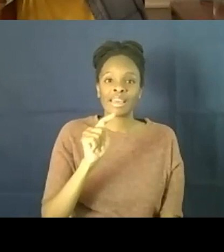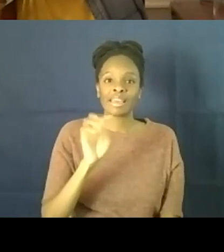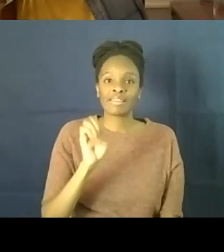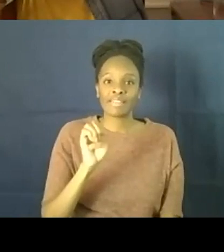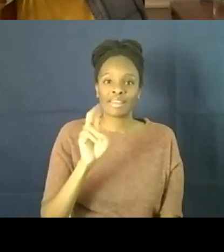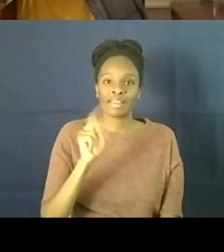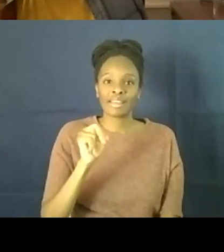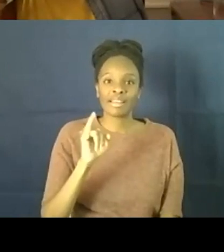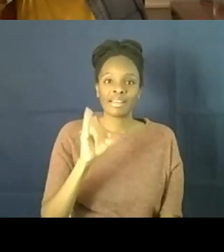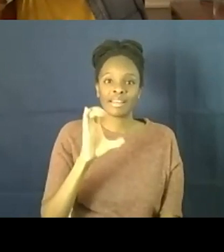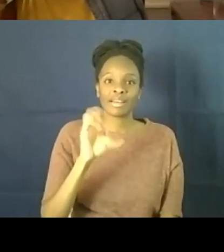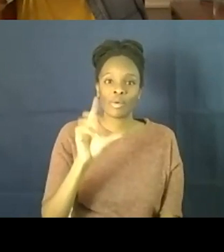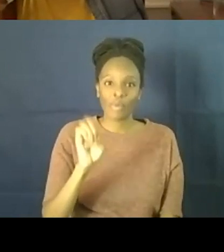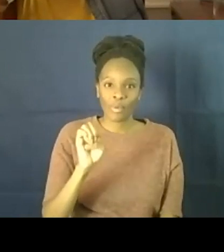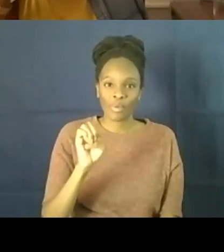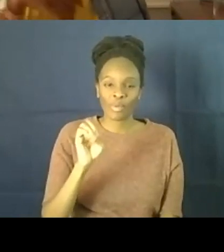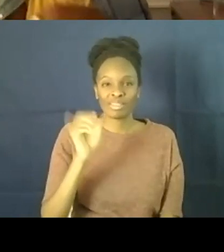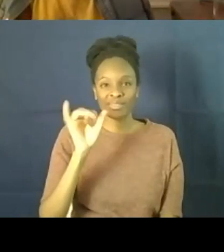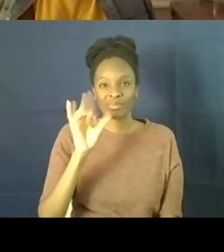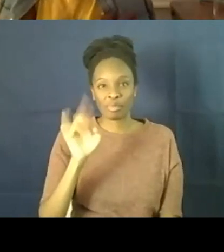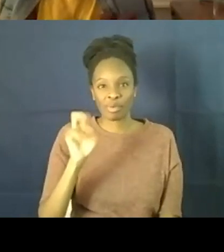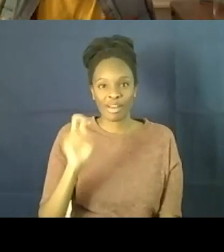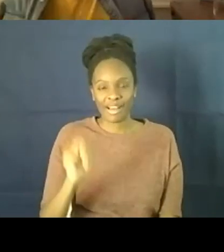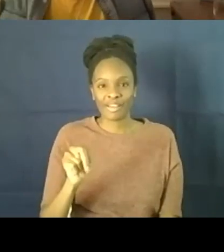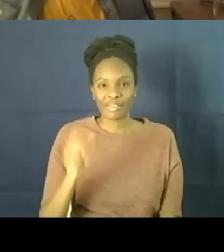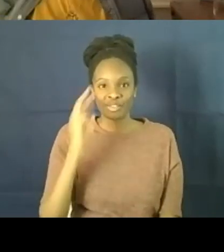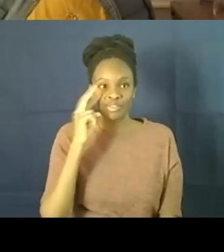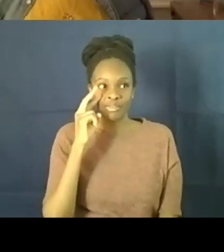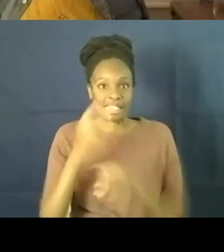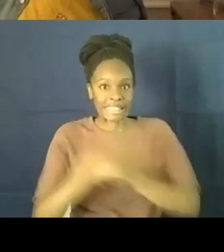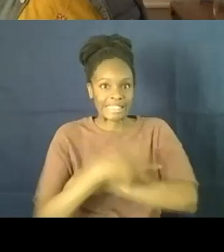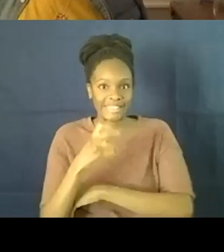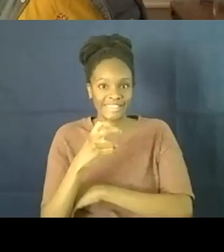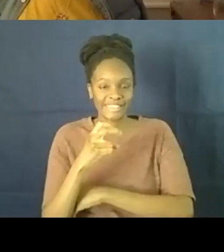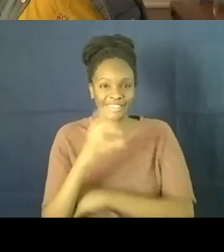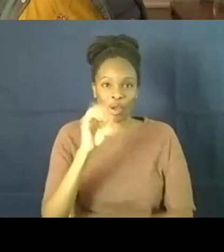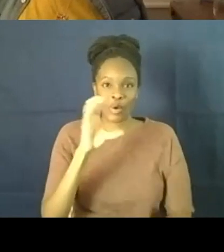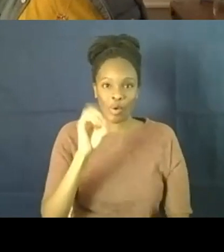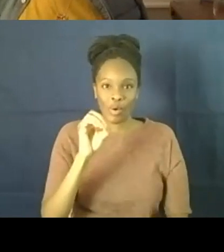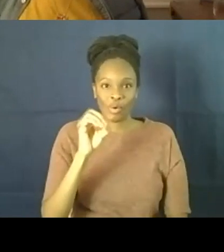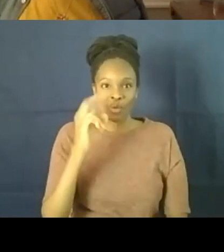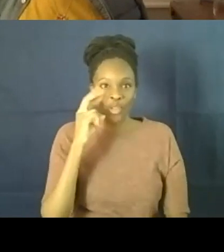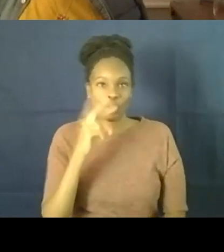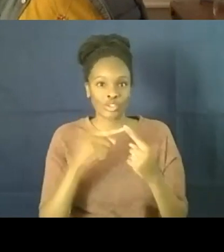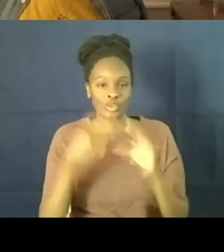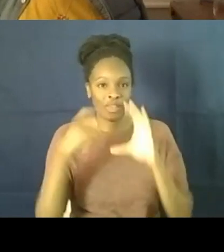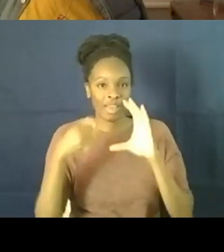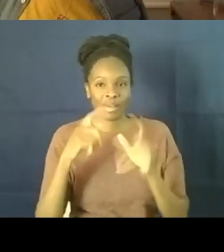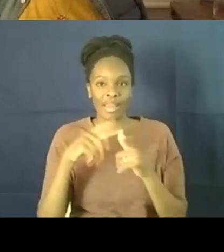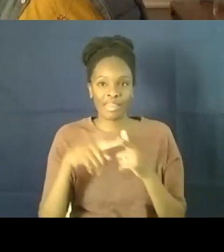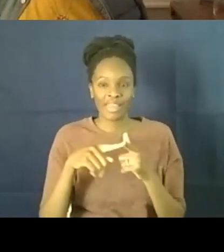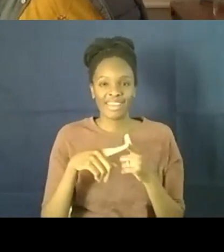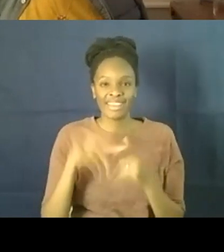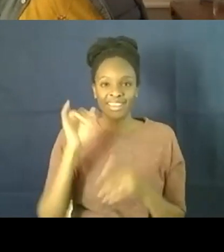to camera, because all the characters, you know, since season 1 have been looking to camera at the end, and Coco looks into camera, and then, you know, Yvette Nicole Brown, who